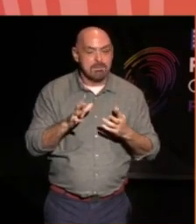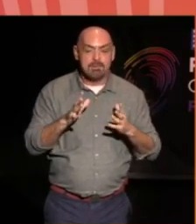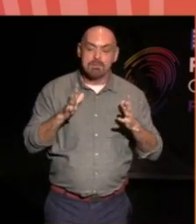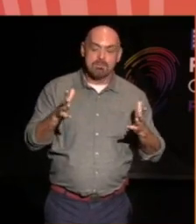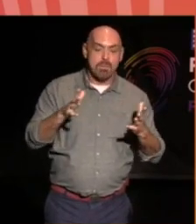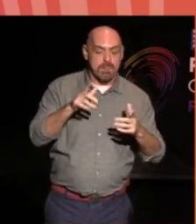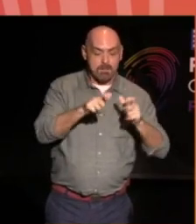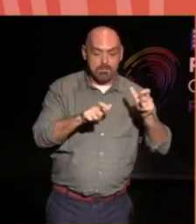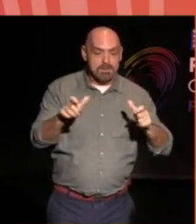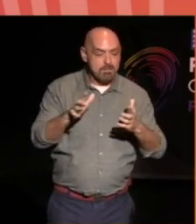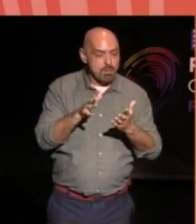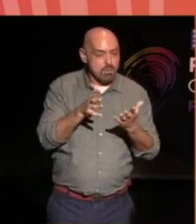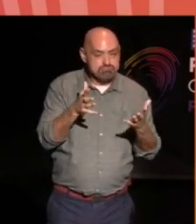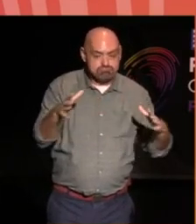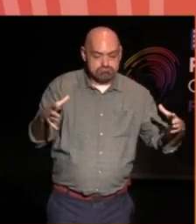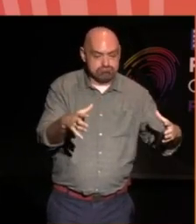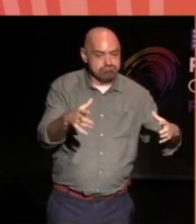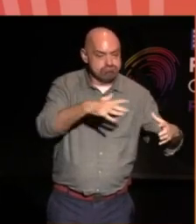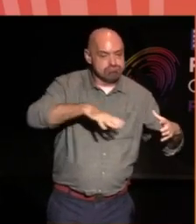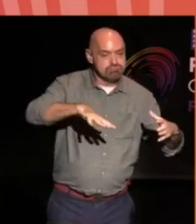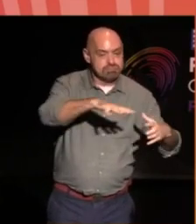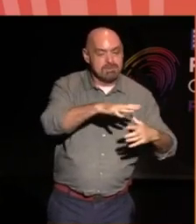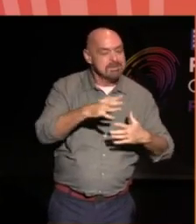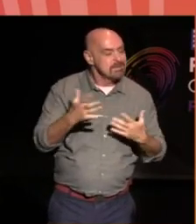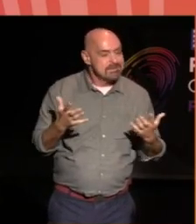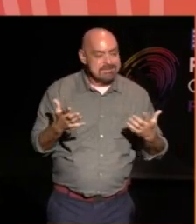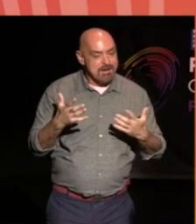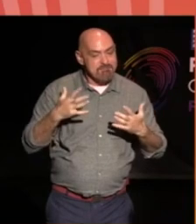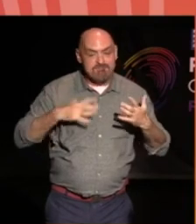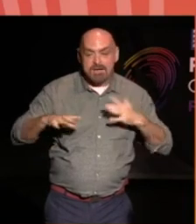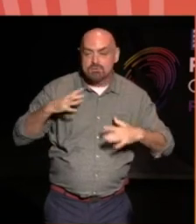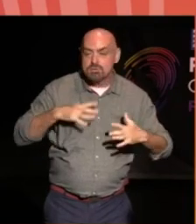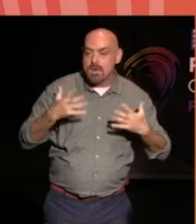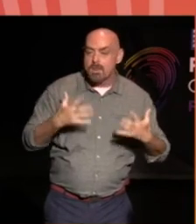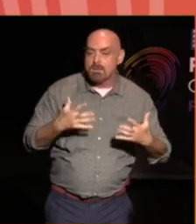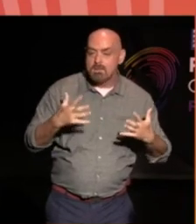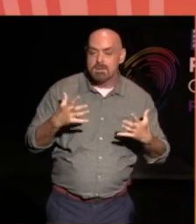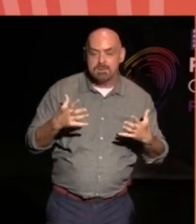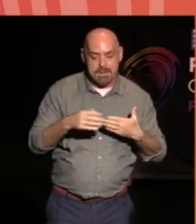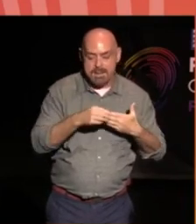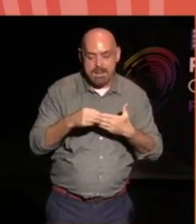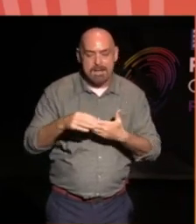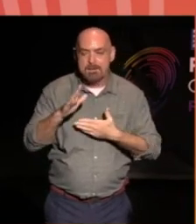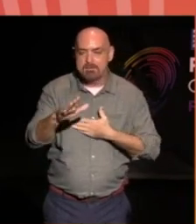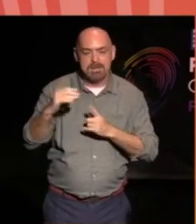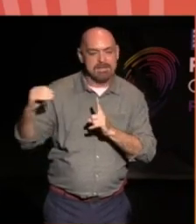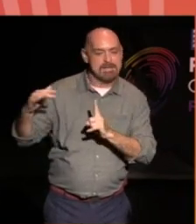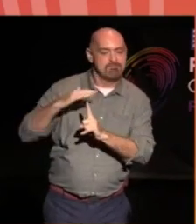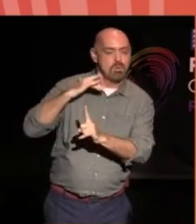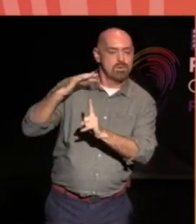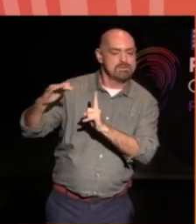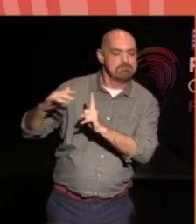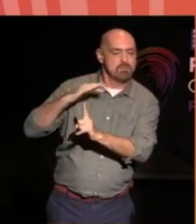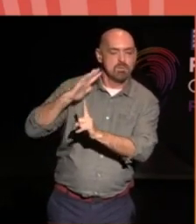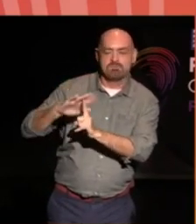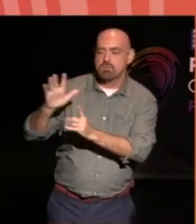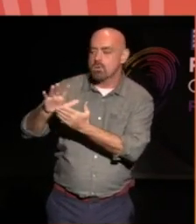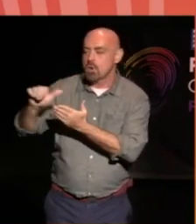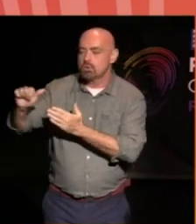culture. Like it or not, so much of fashion at the moment is just led by influencer culture.